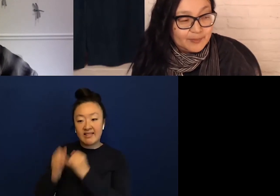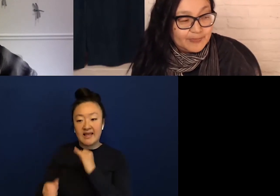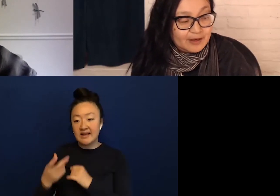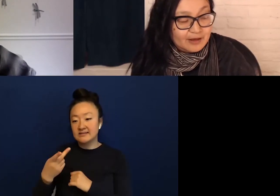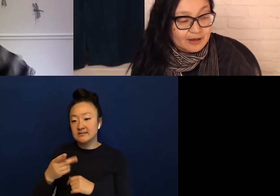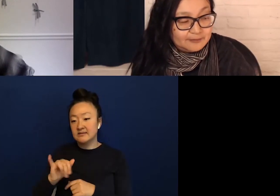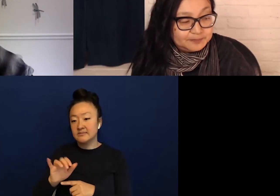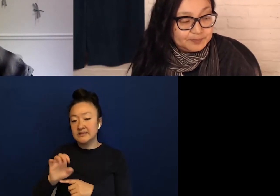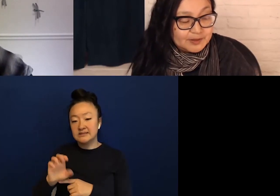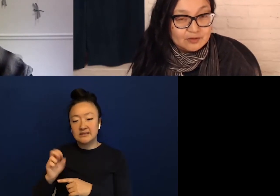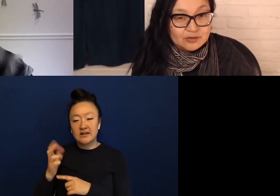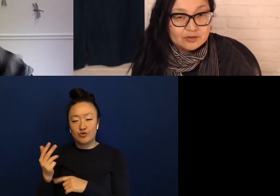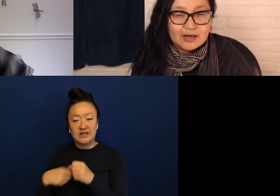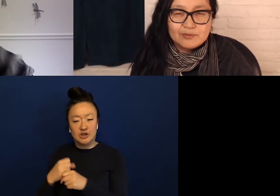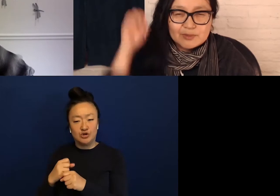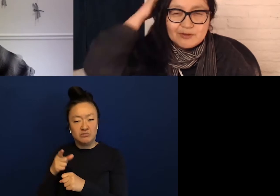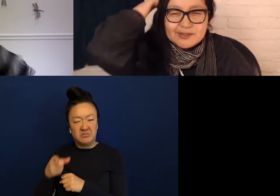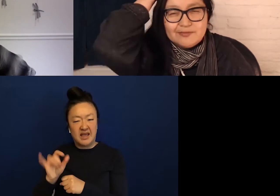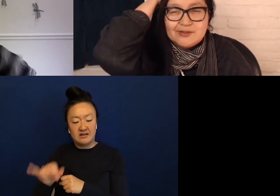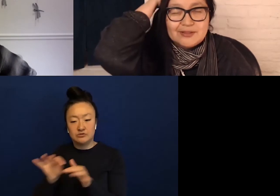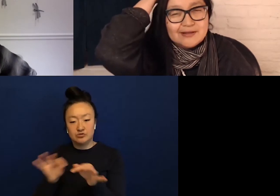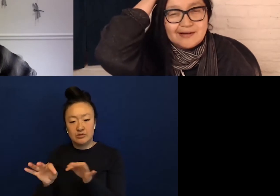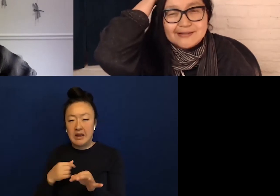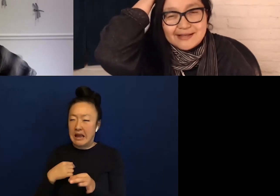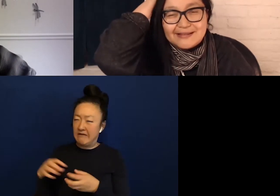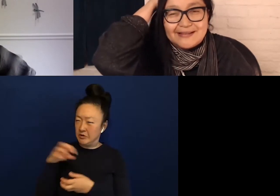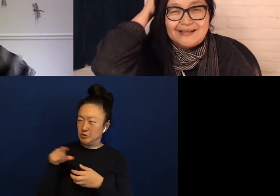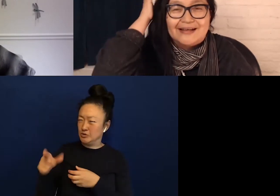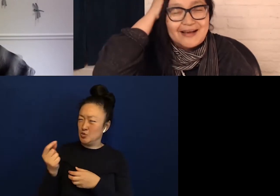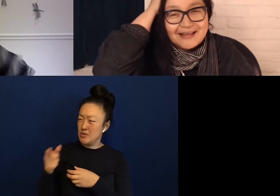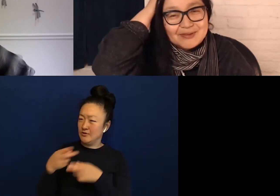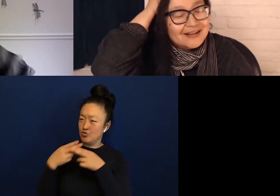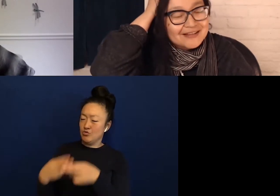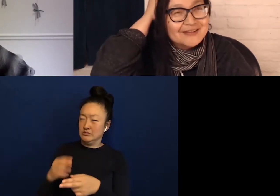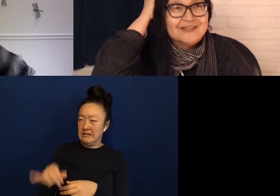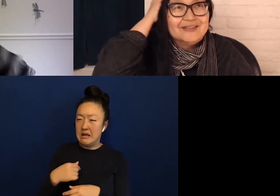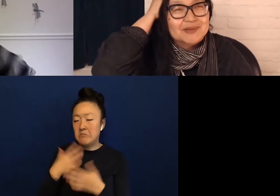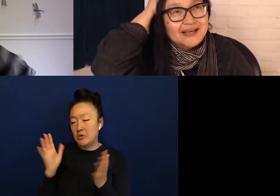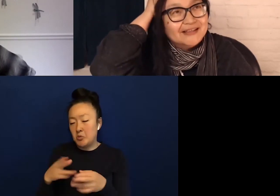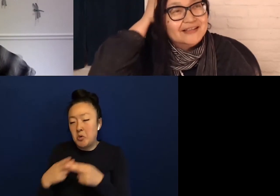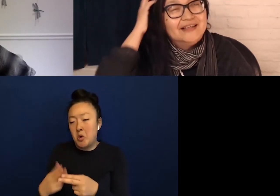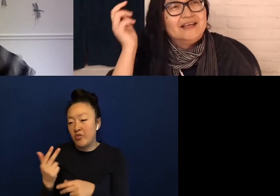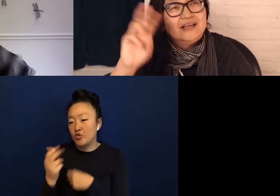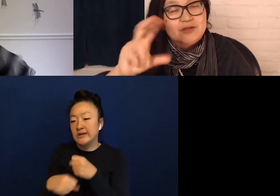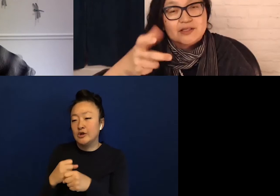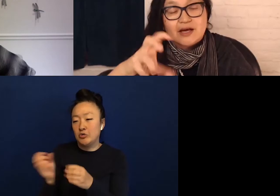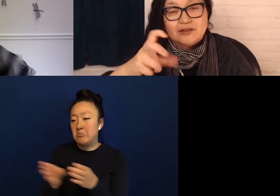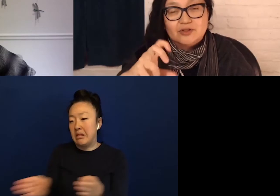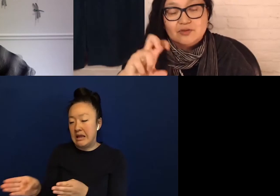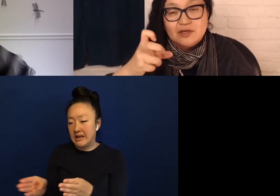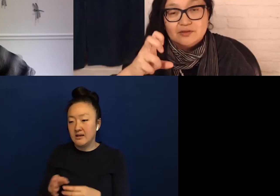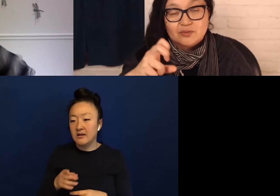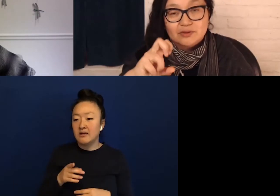13-year piece that you described, which I'm always confused what he calls that. I guess we'll call it the 13-year plan. He always